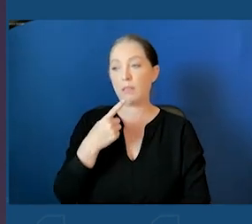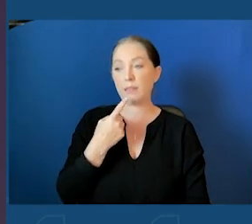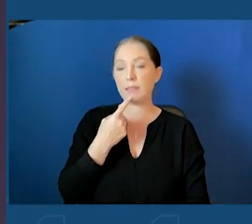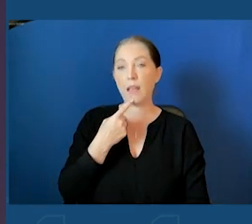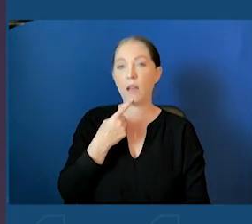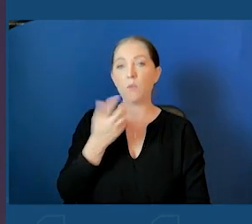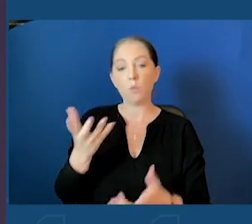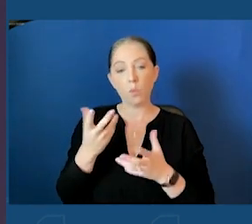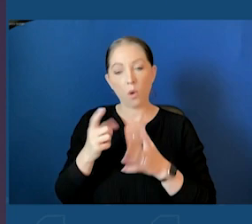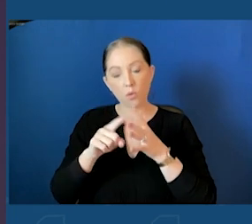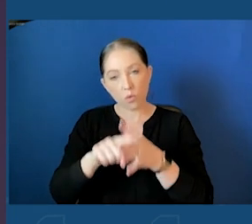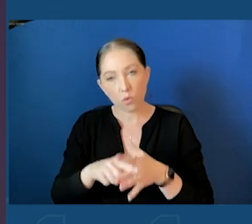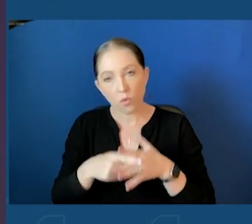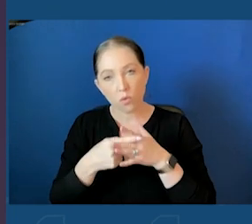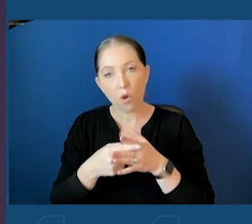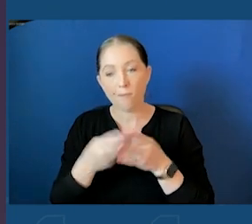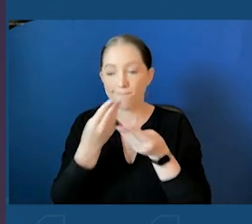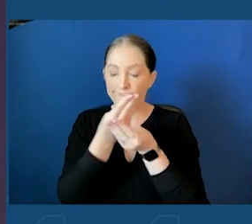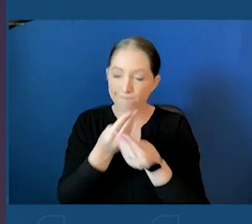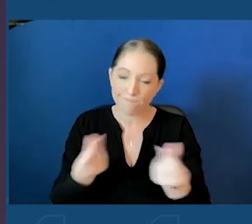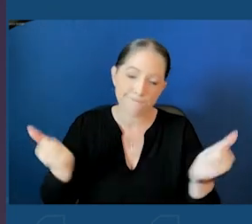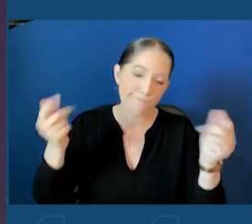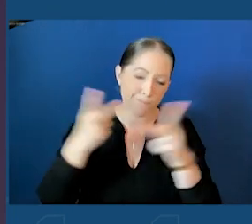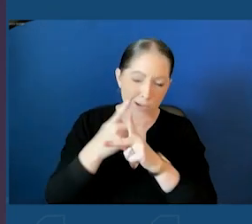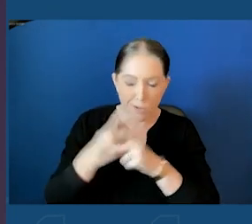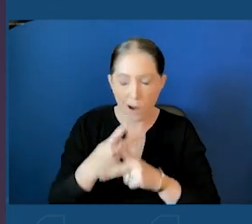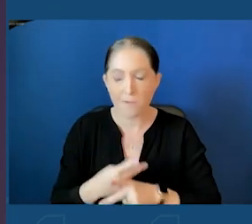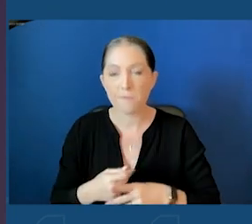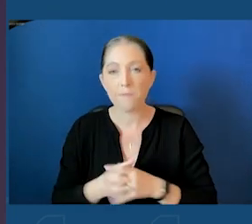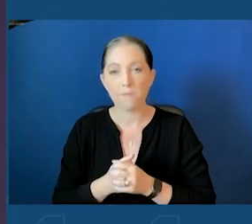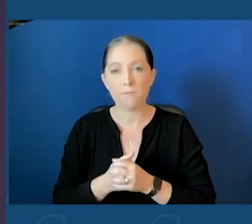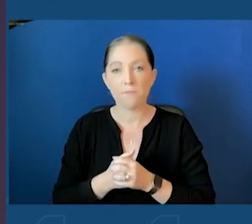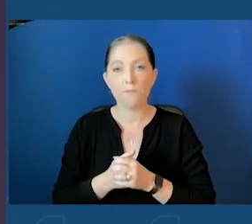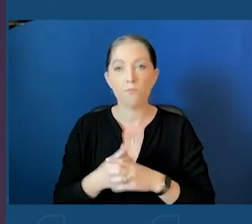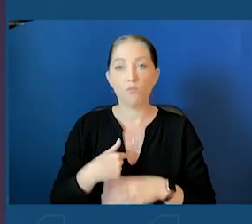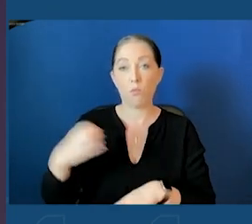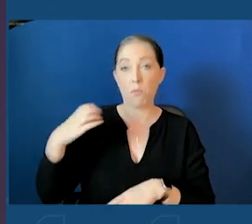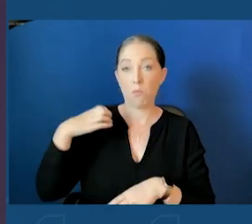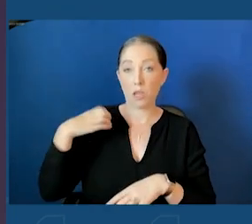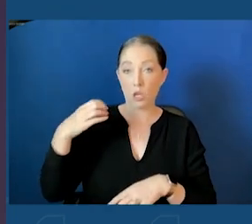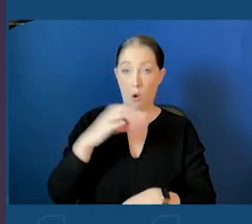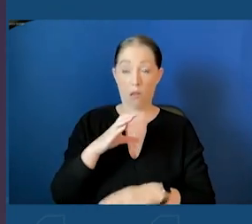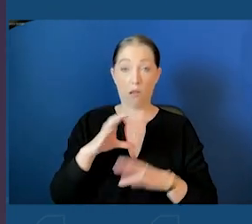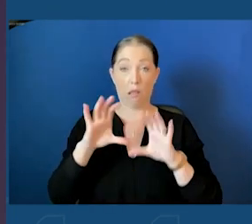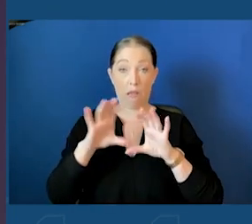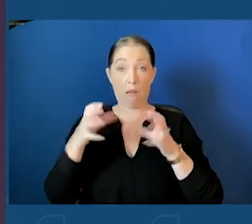start solving this problem. I chair the Committee on Higher Education,